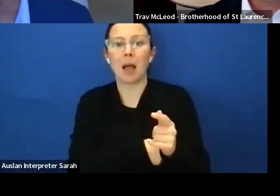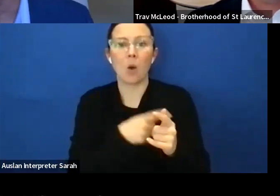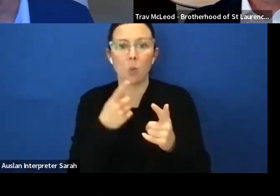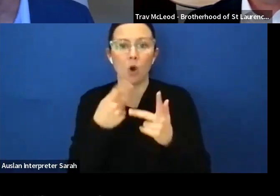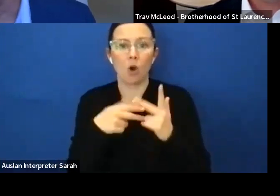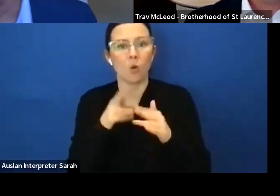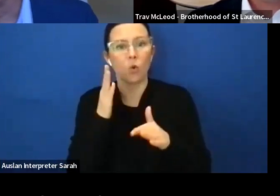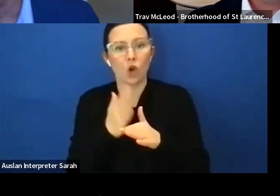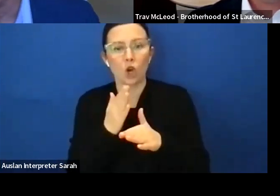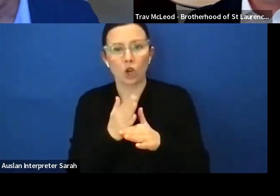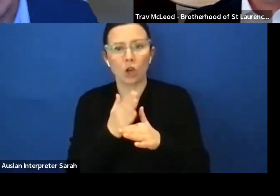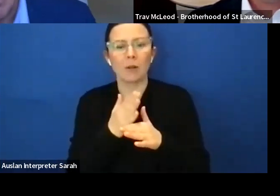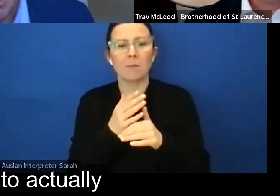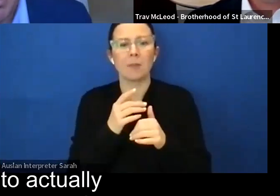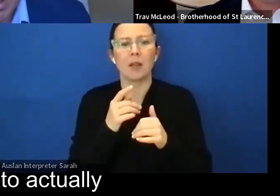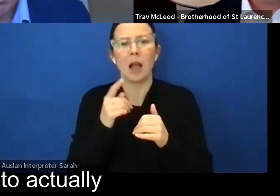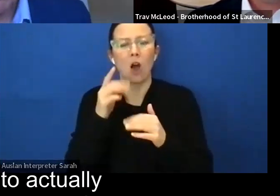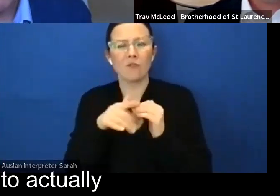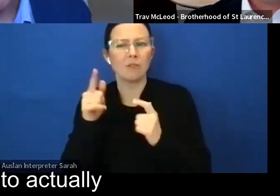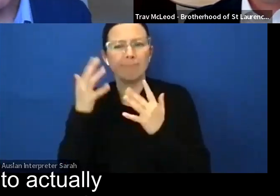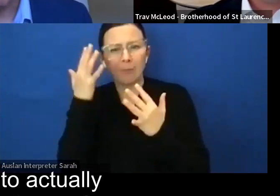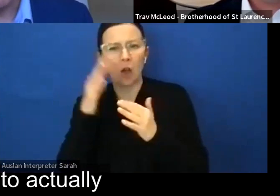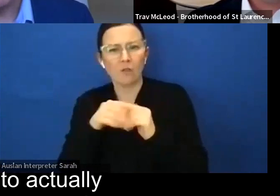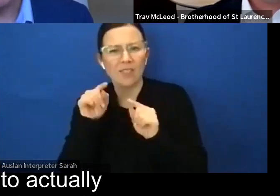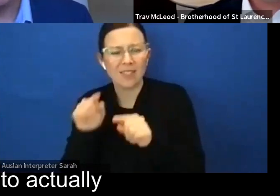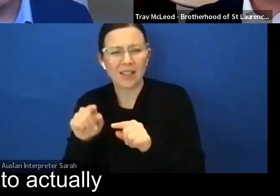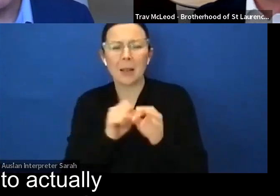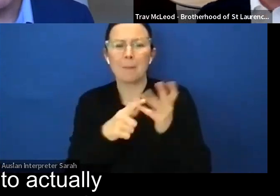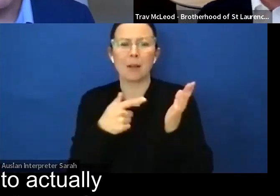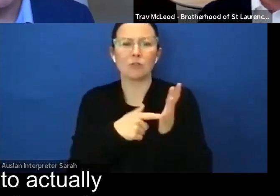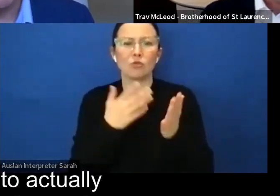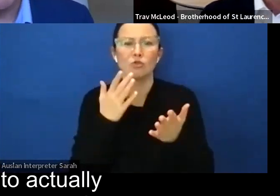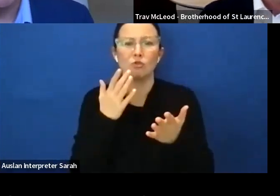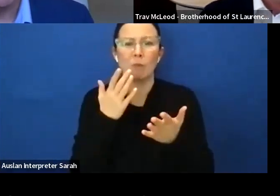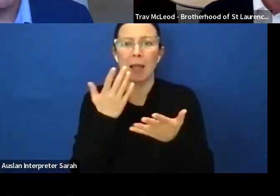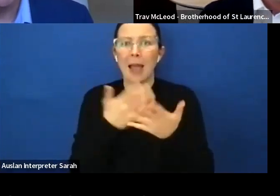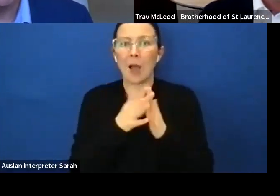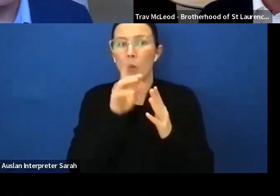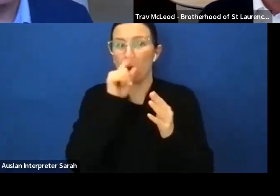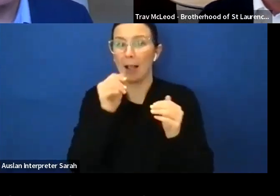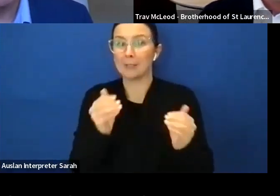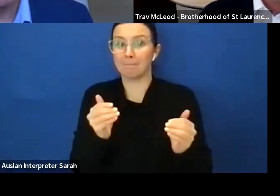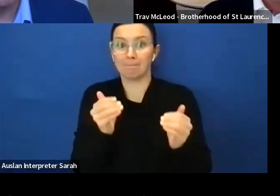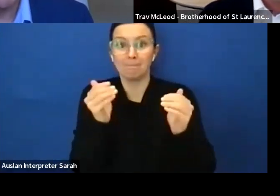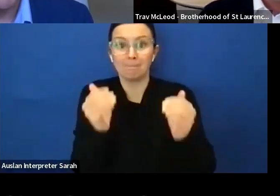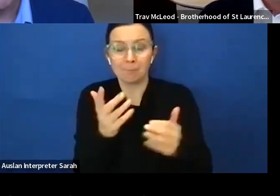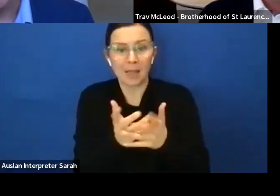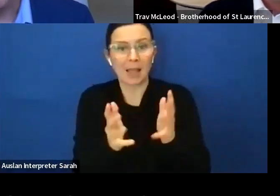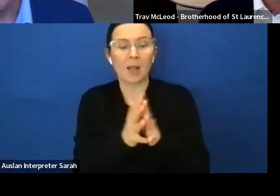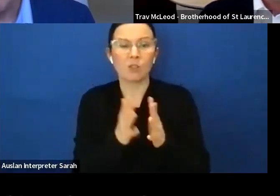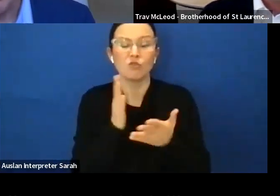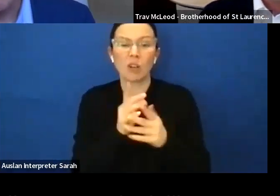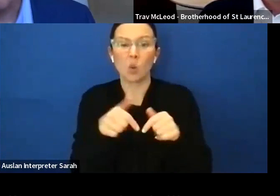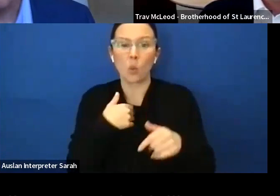in thinking that through. But I think to actually advance that agenda, we're going to need to